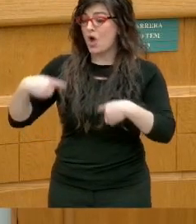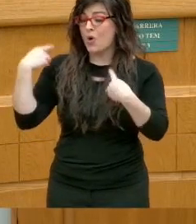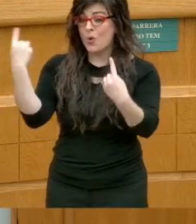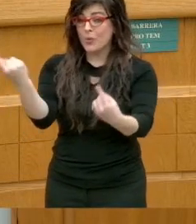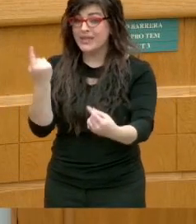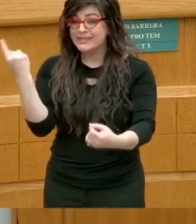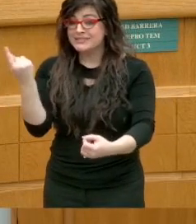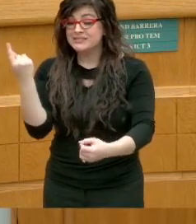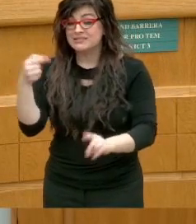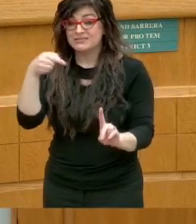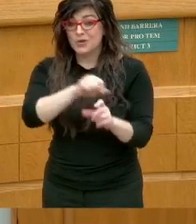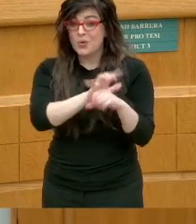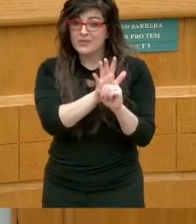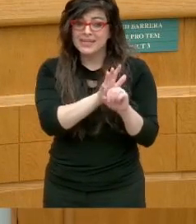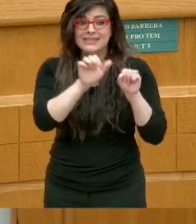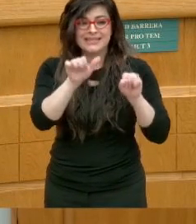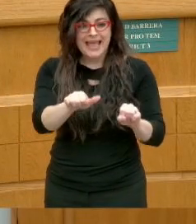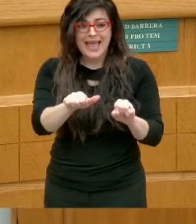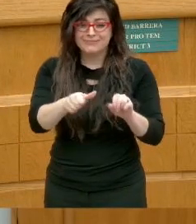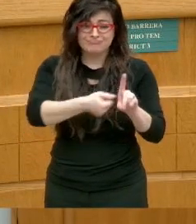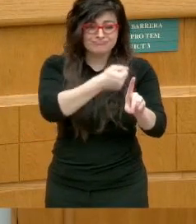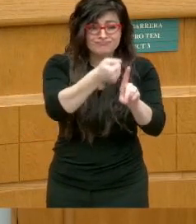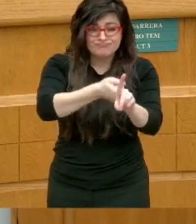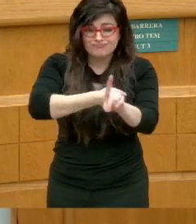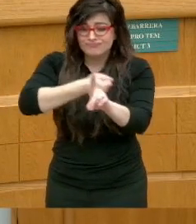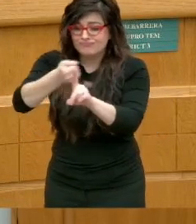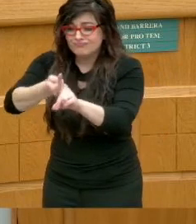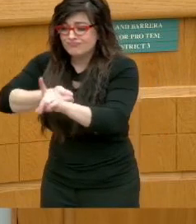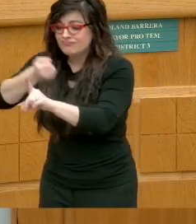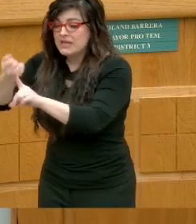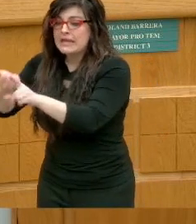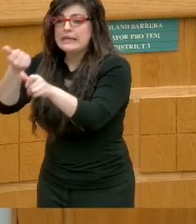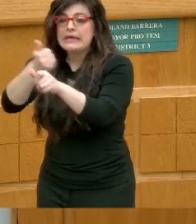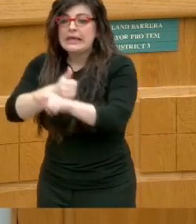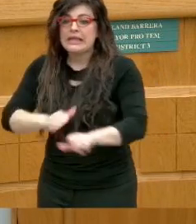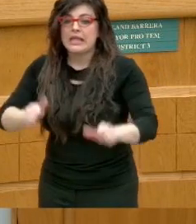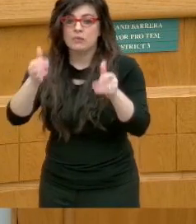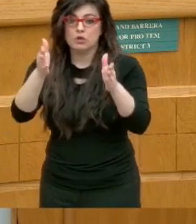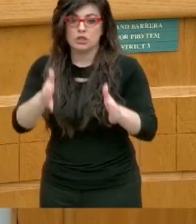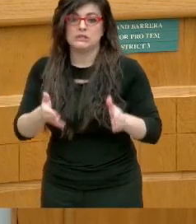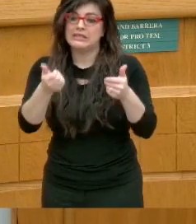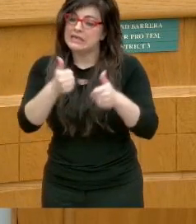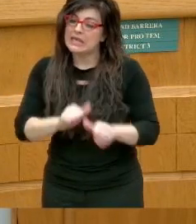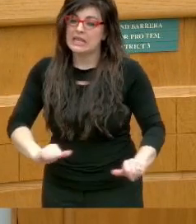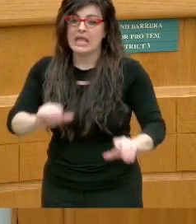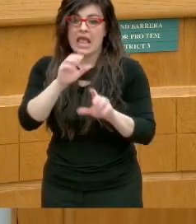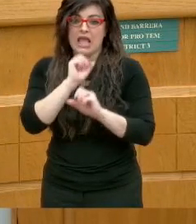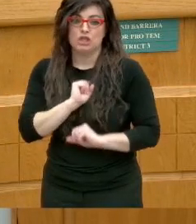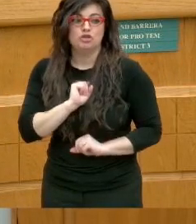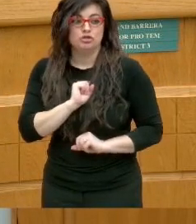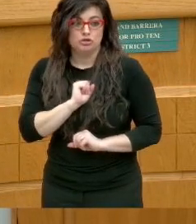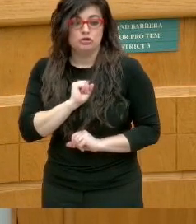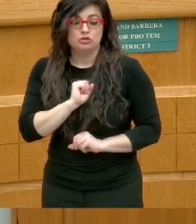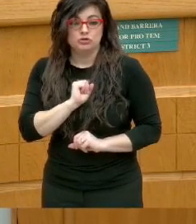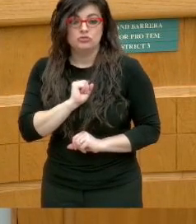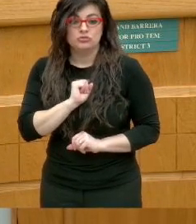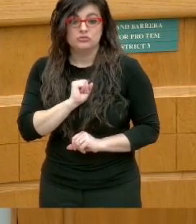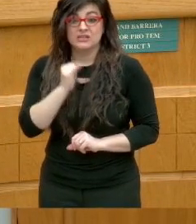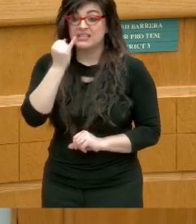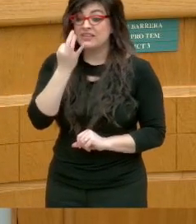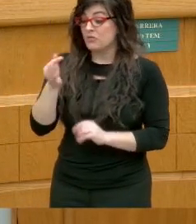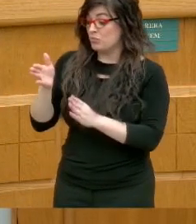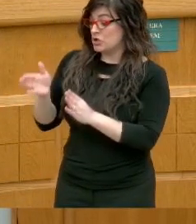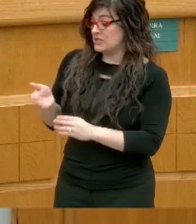can infect anyone, regardless of age, and it takes a swift and terrible toll on those very